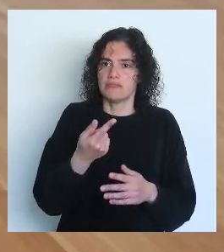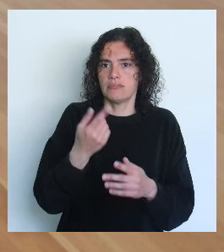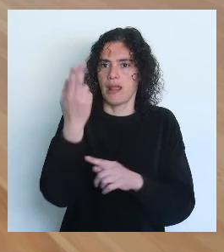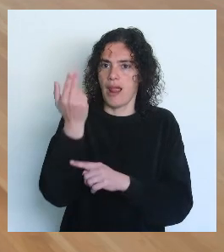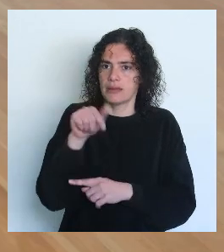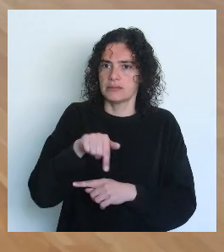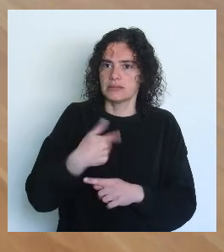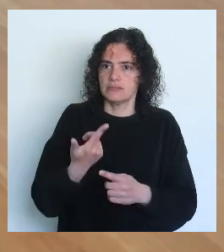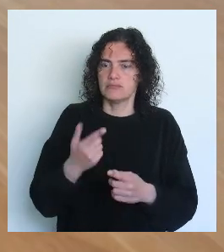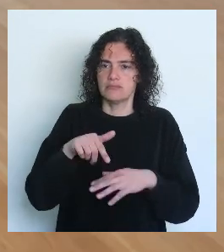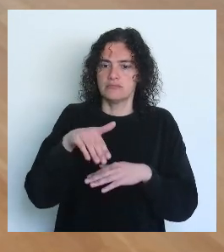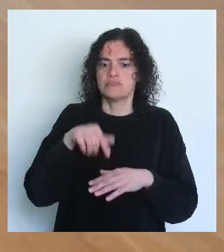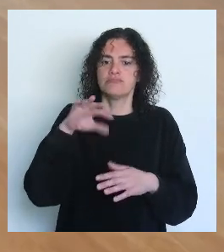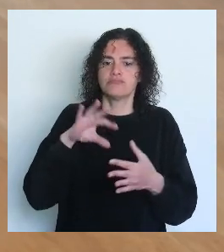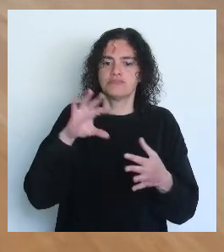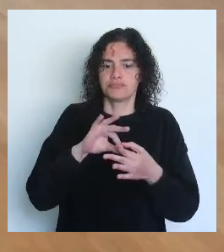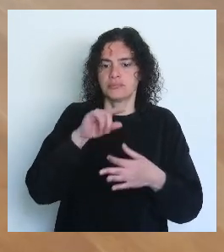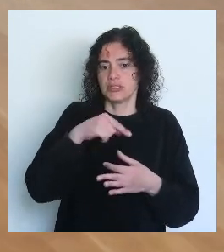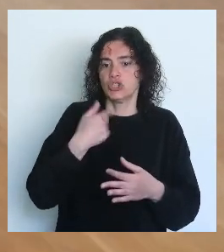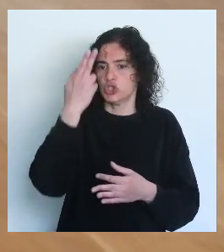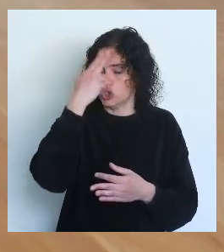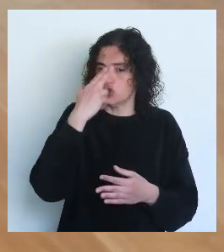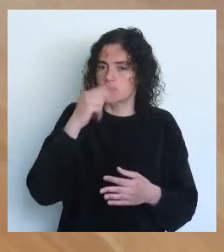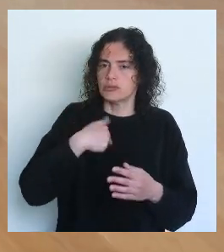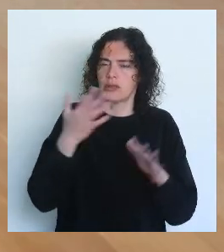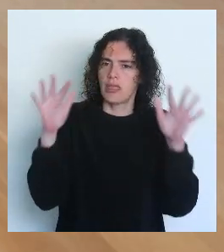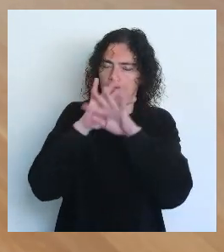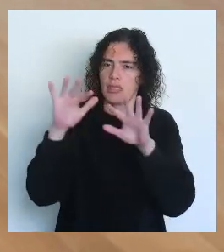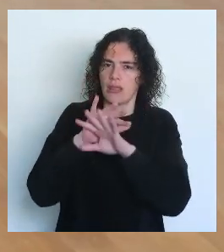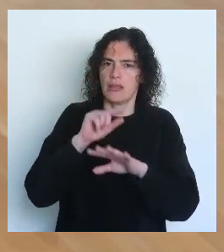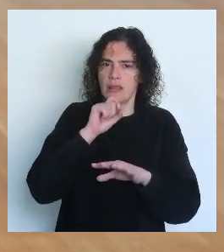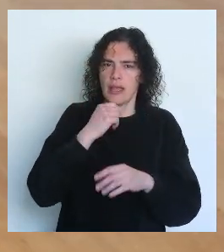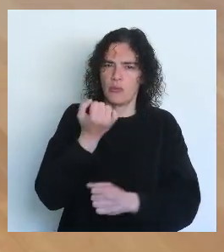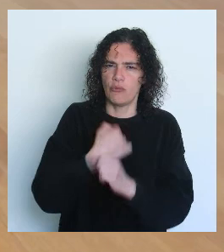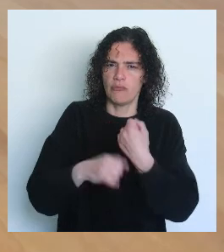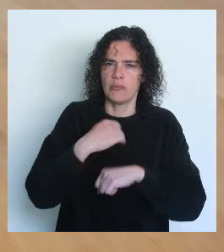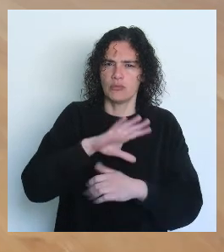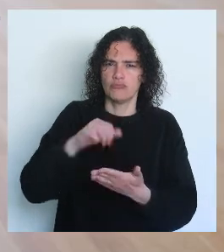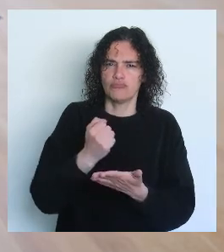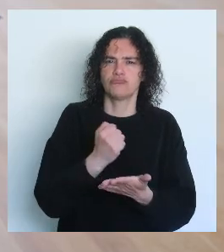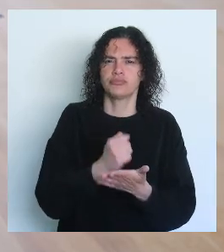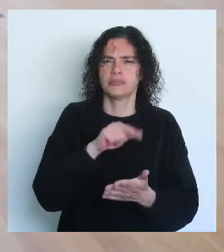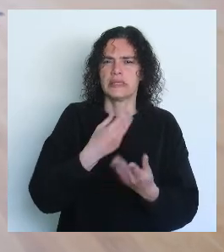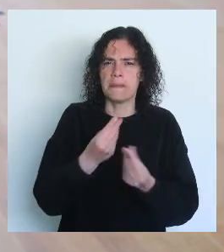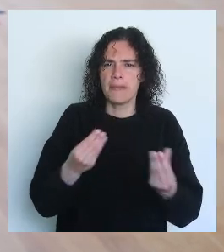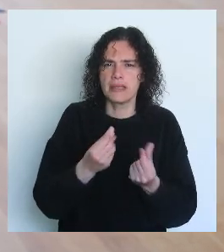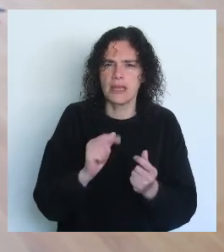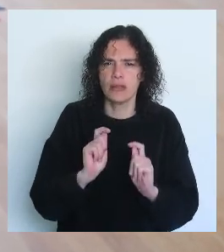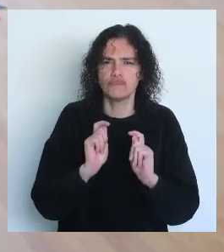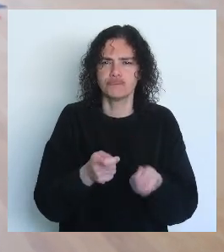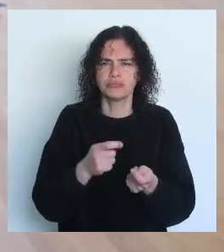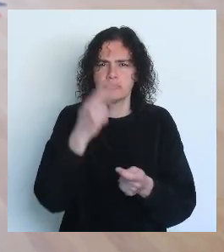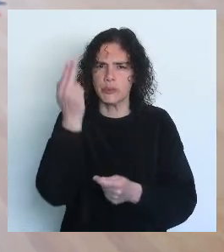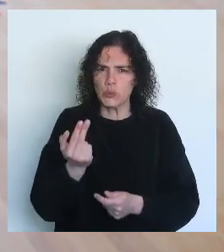is a piece of conceptual art that reacts to the story of abstraction and complete this movement of the